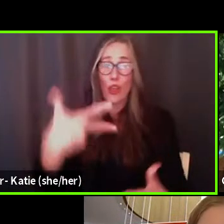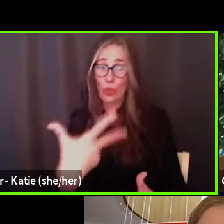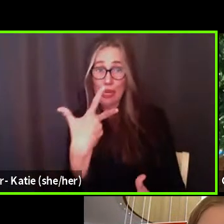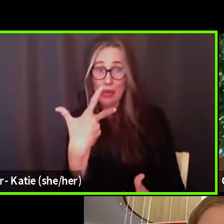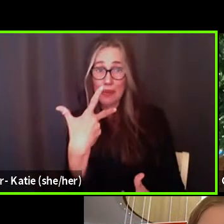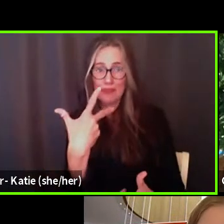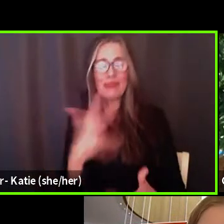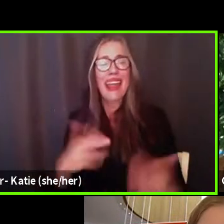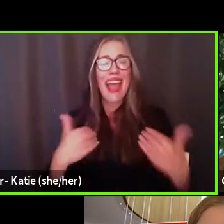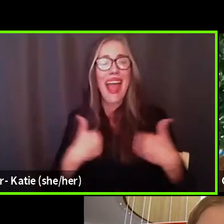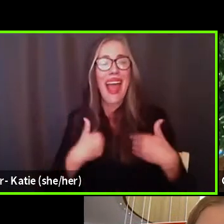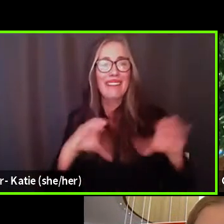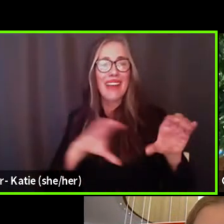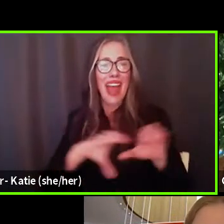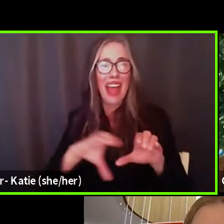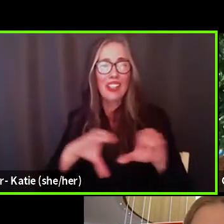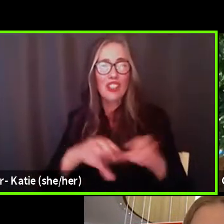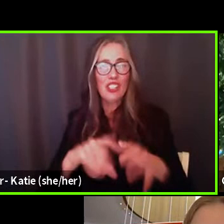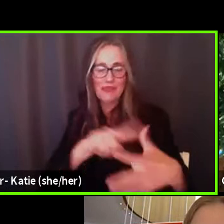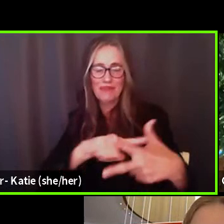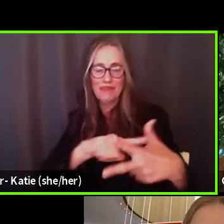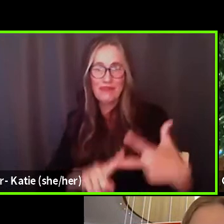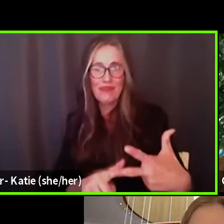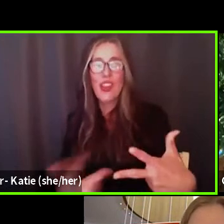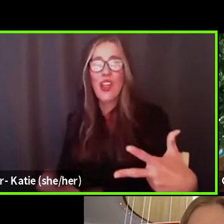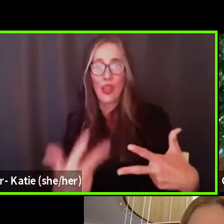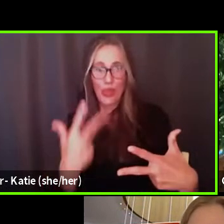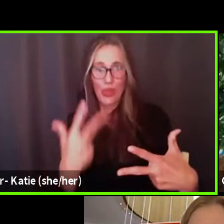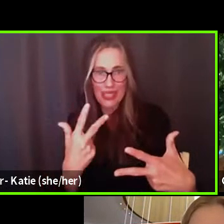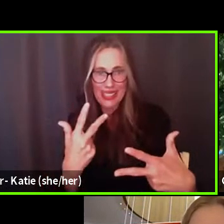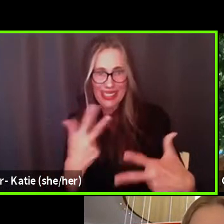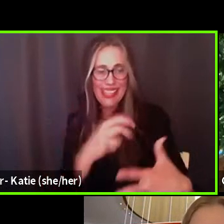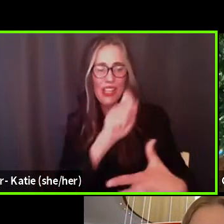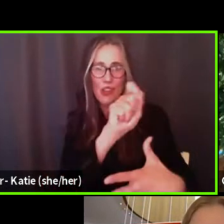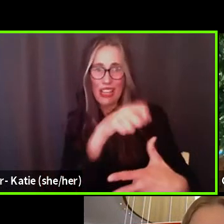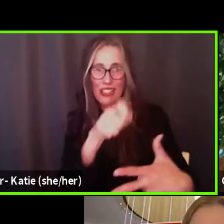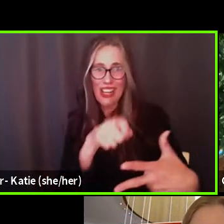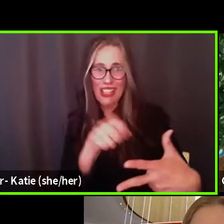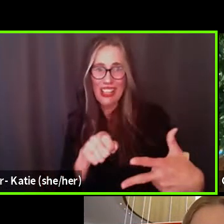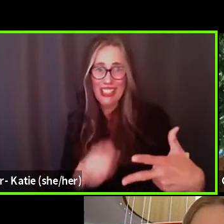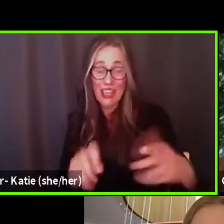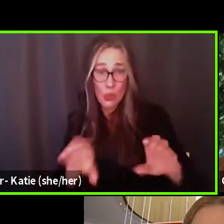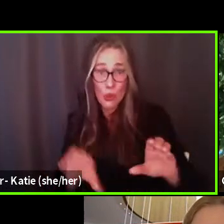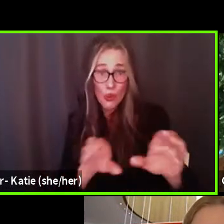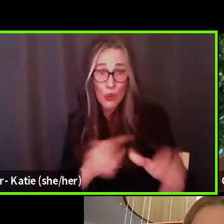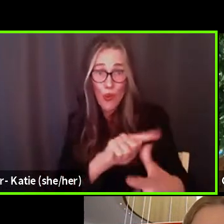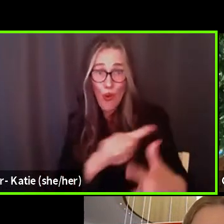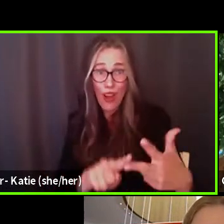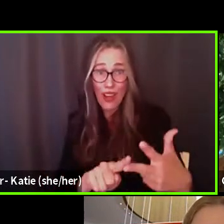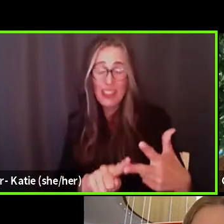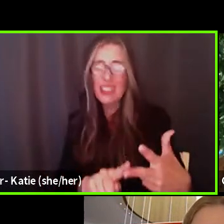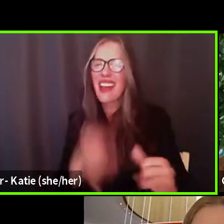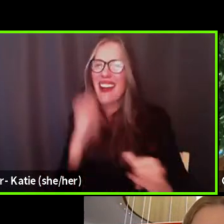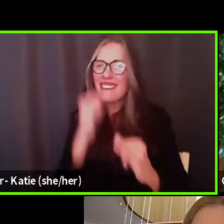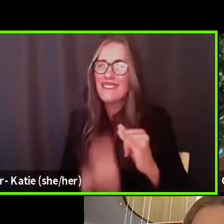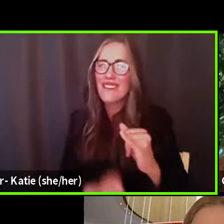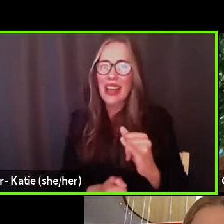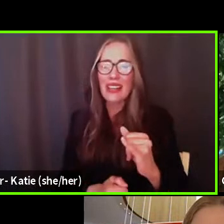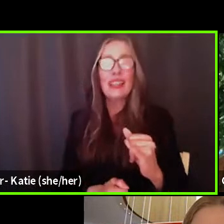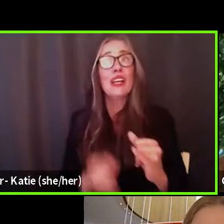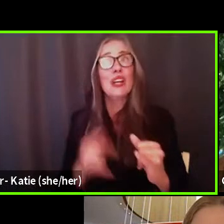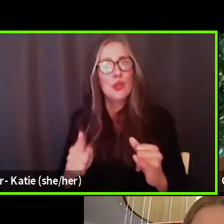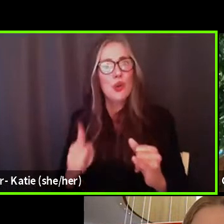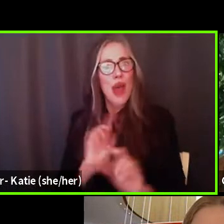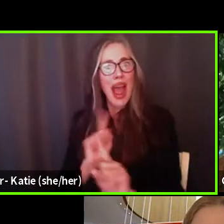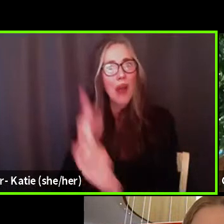communities can really partake in to support um our final push that we're hoping is our final push to get us to to where